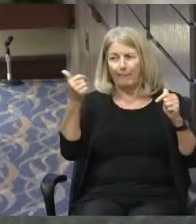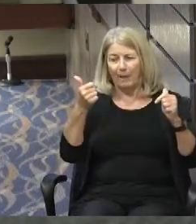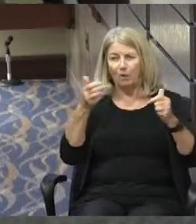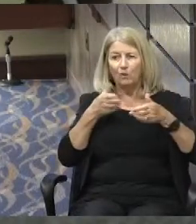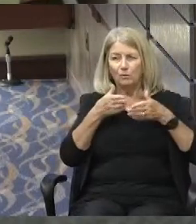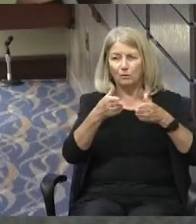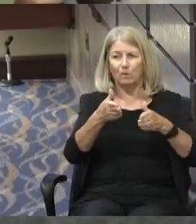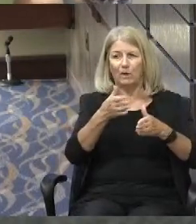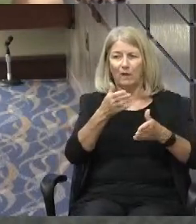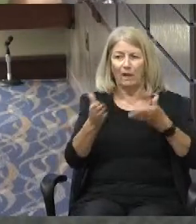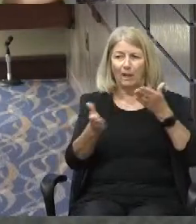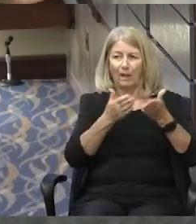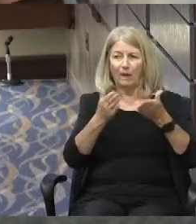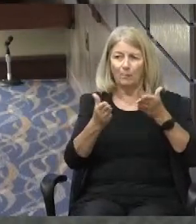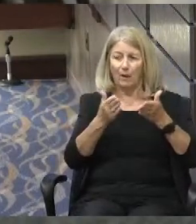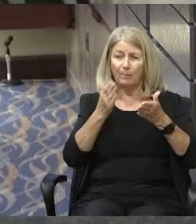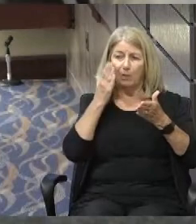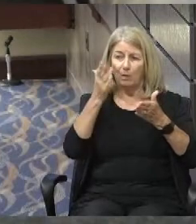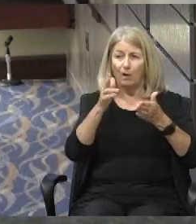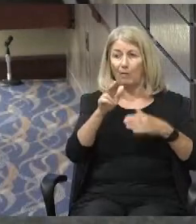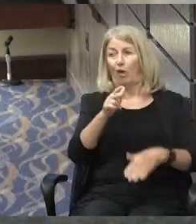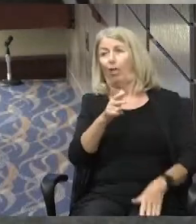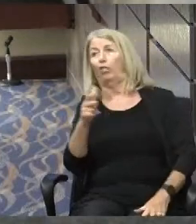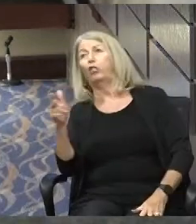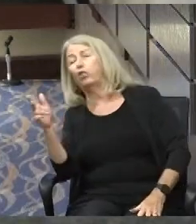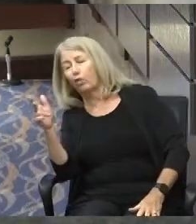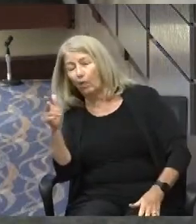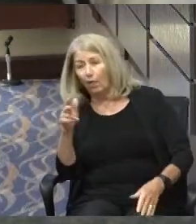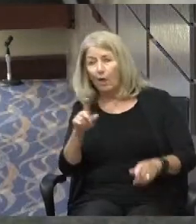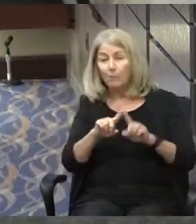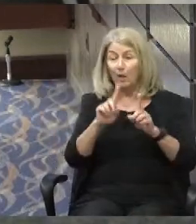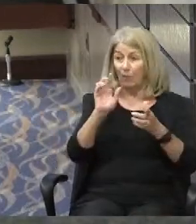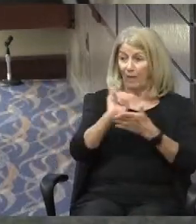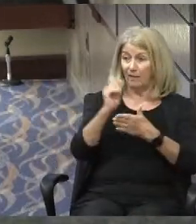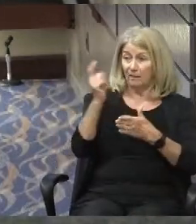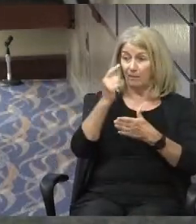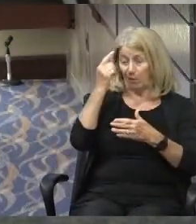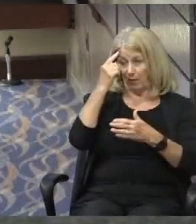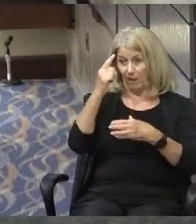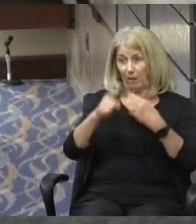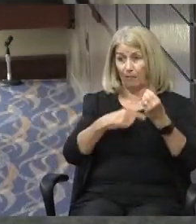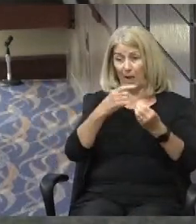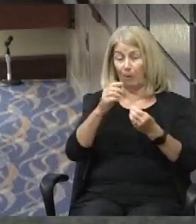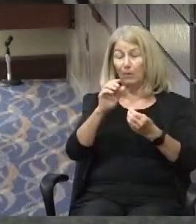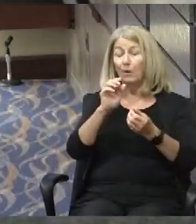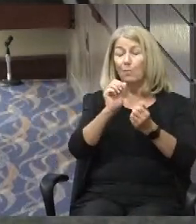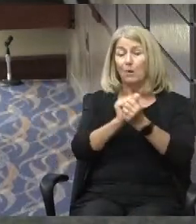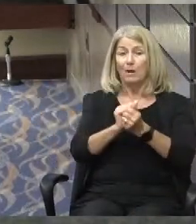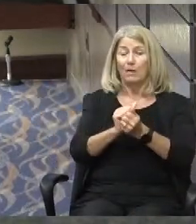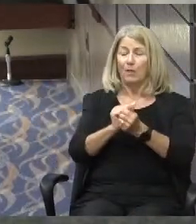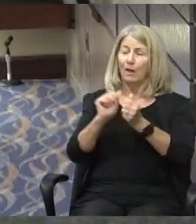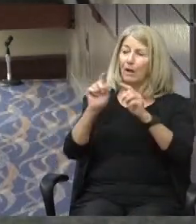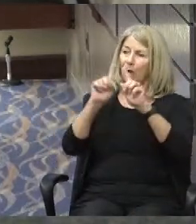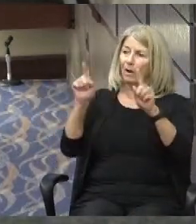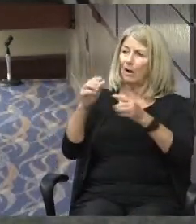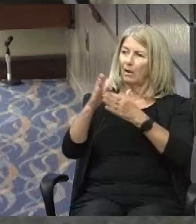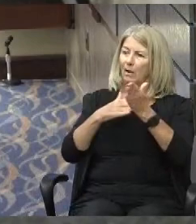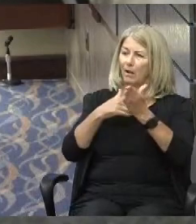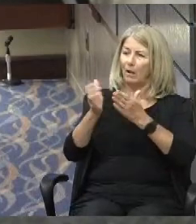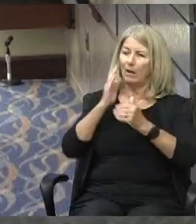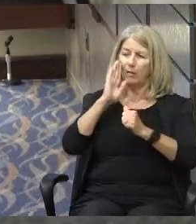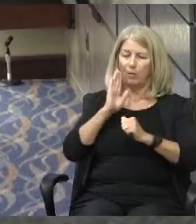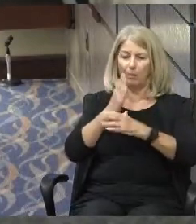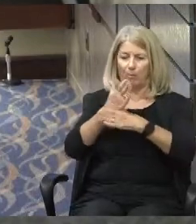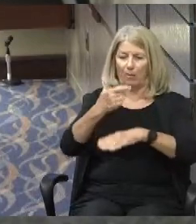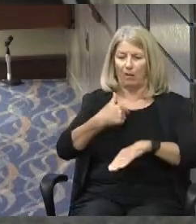would have gotten into the other lane. But that's something to think about the murals. It would distract me.